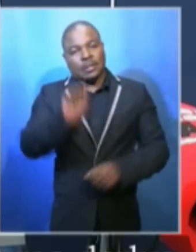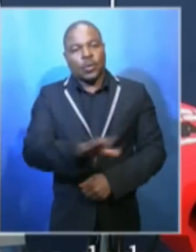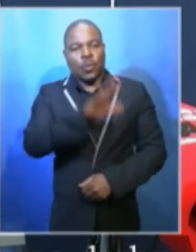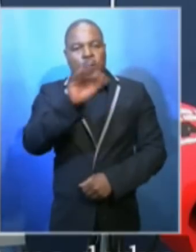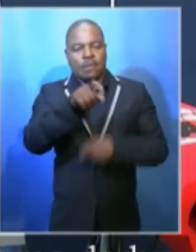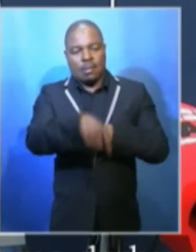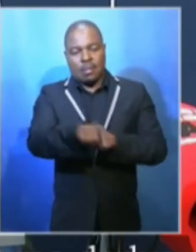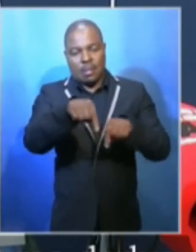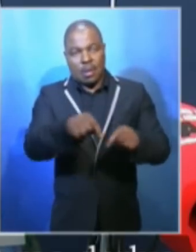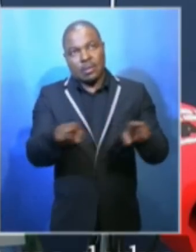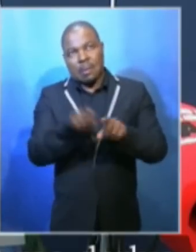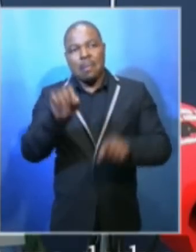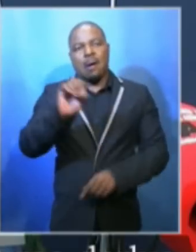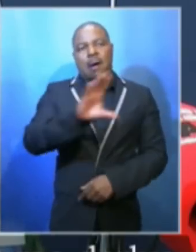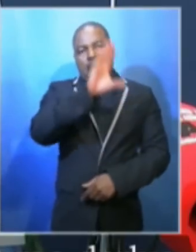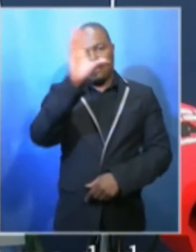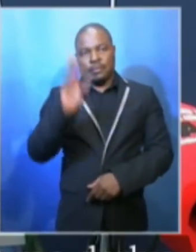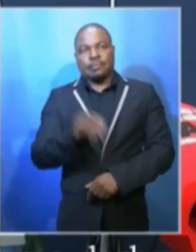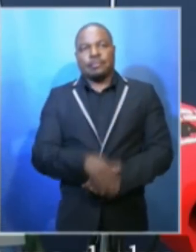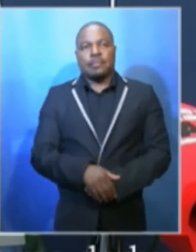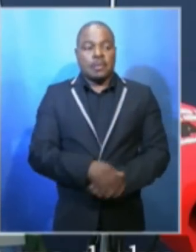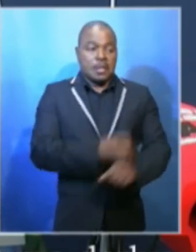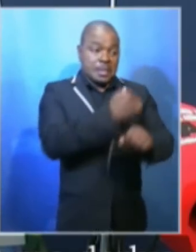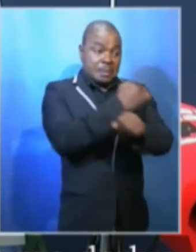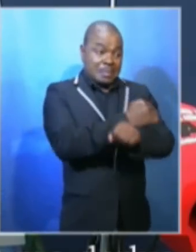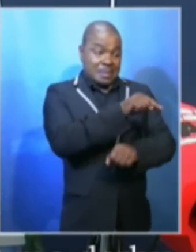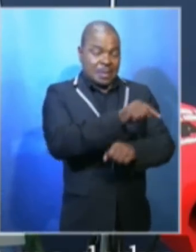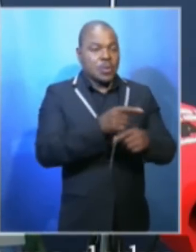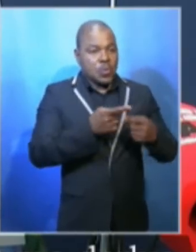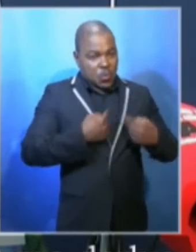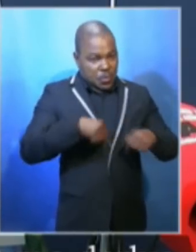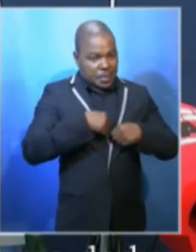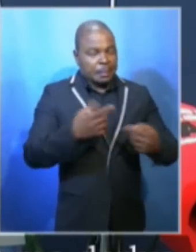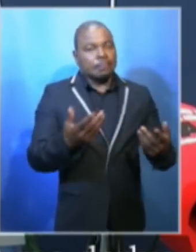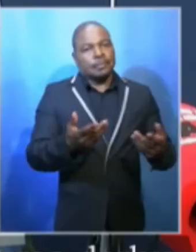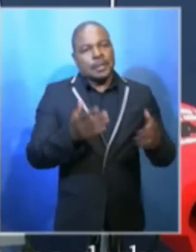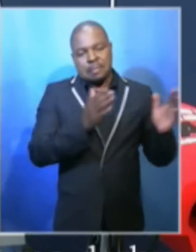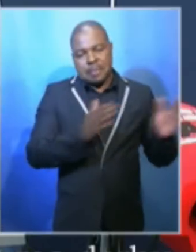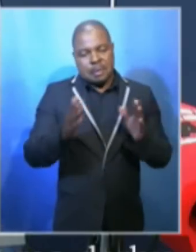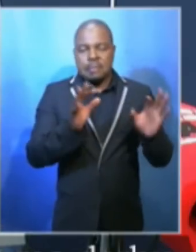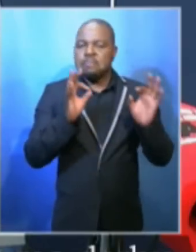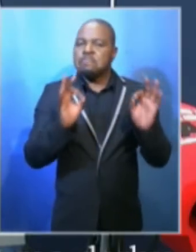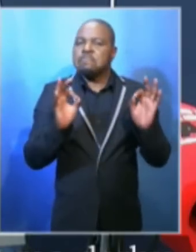Africa. As Orlando Pirates, we have prepared well.